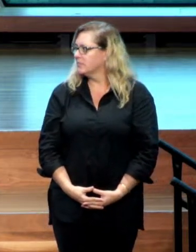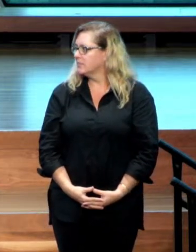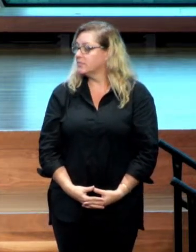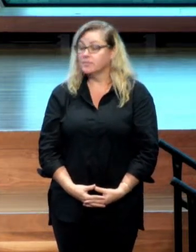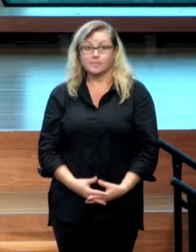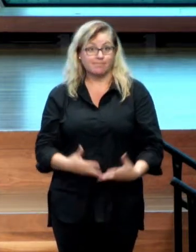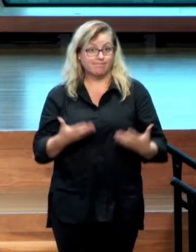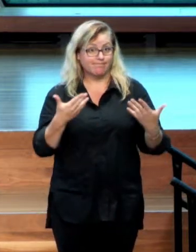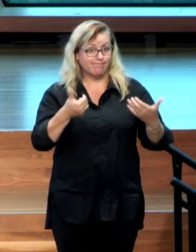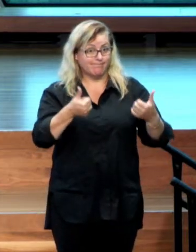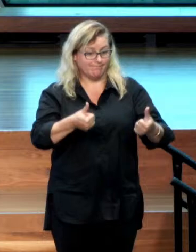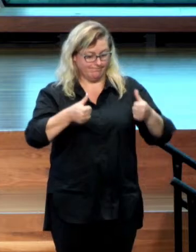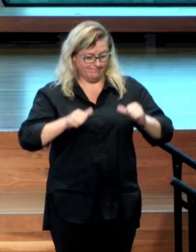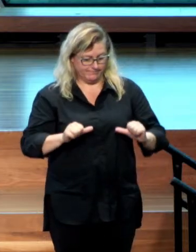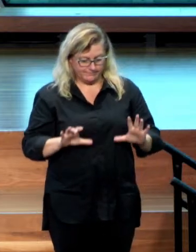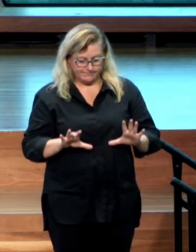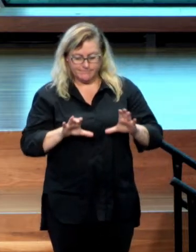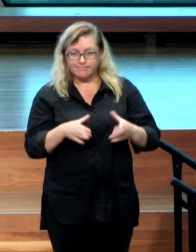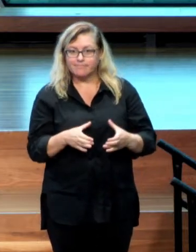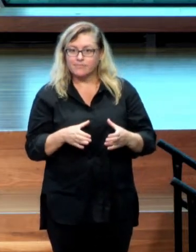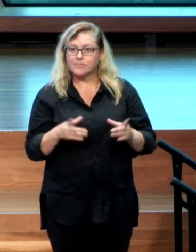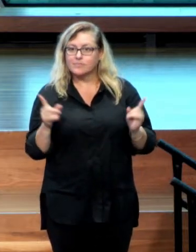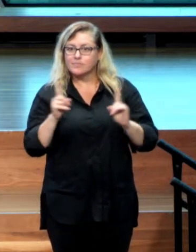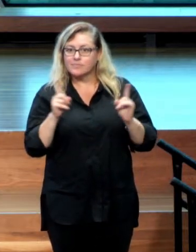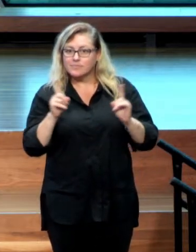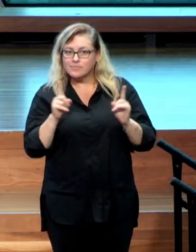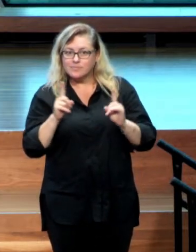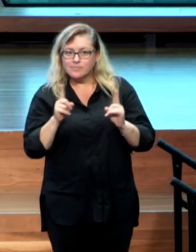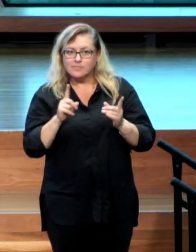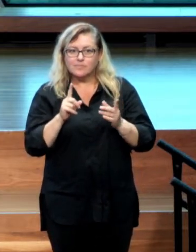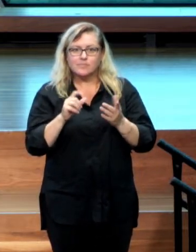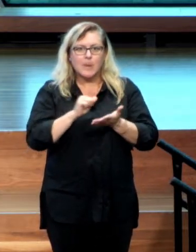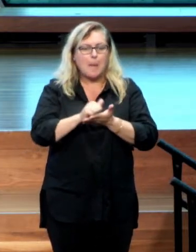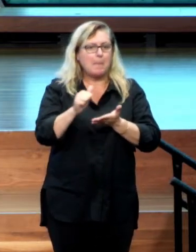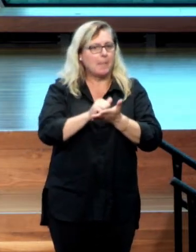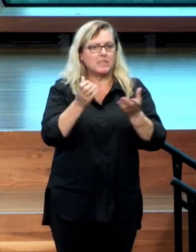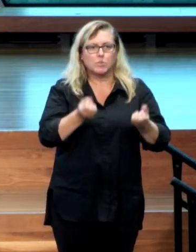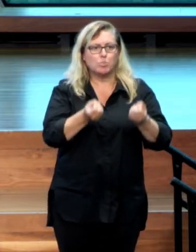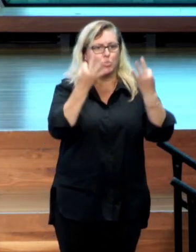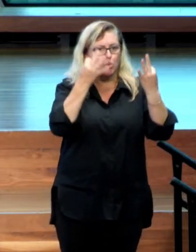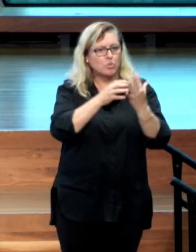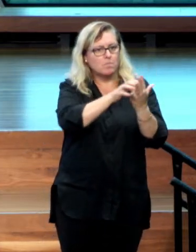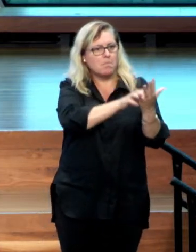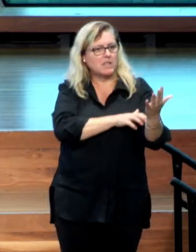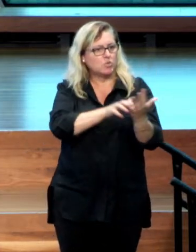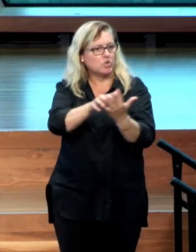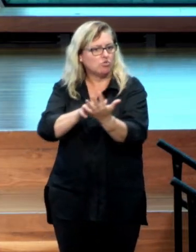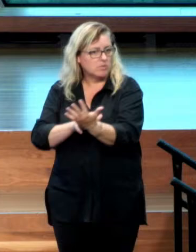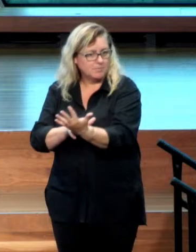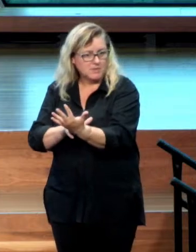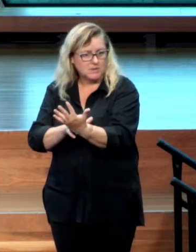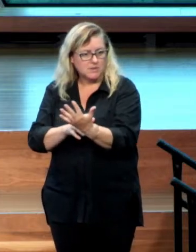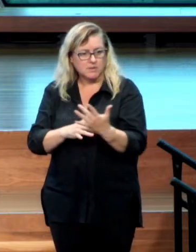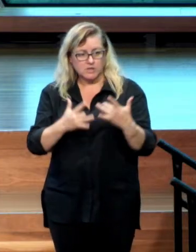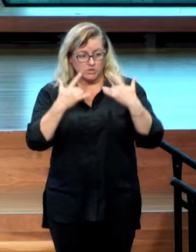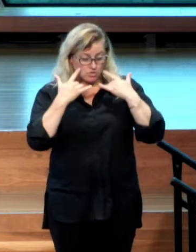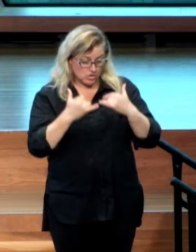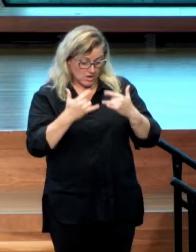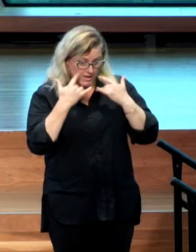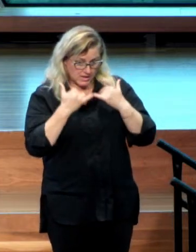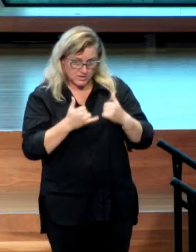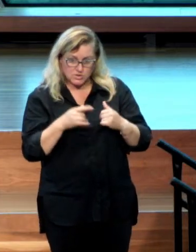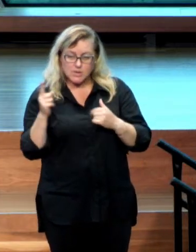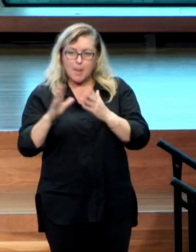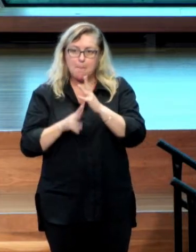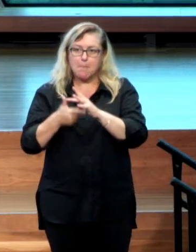So, the next category is the Unpublished Manuscript Award. The judges were